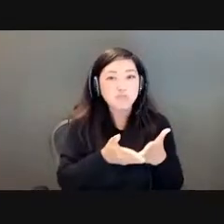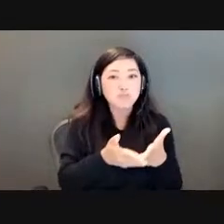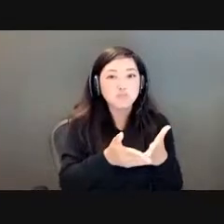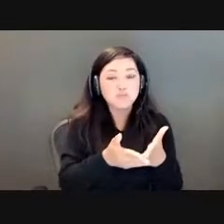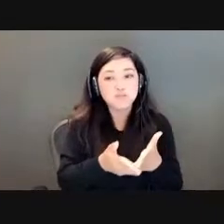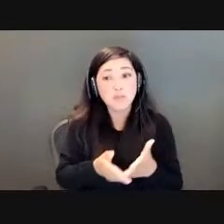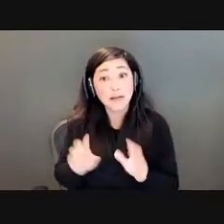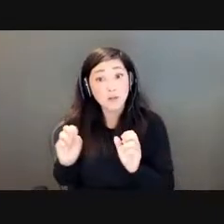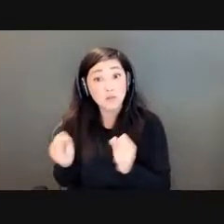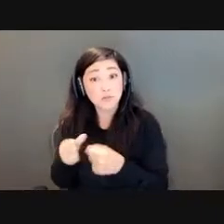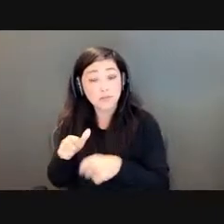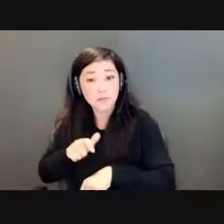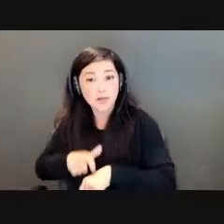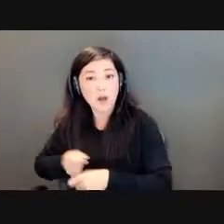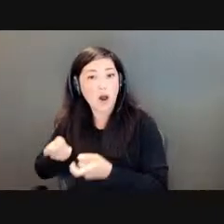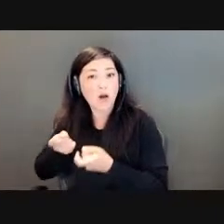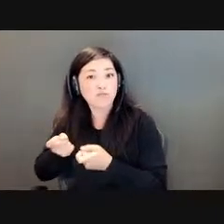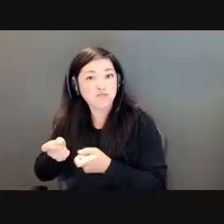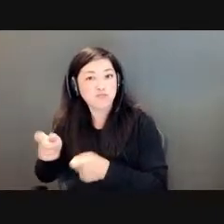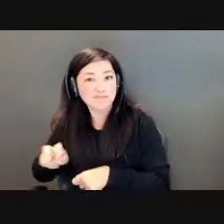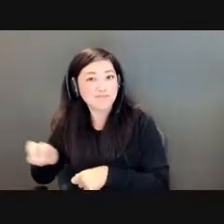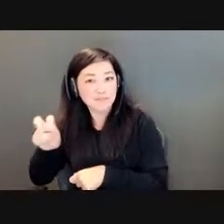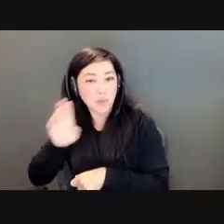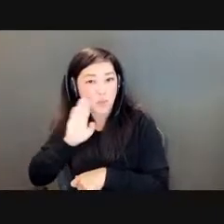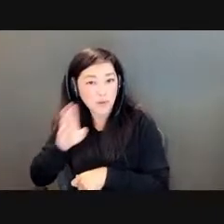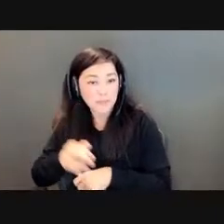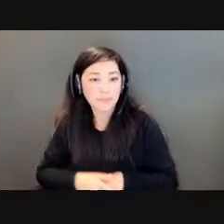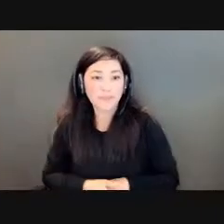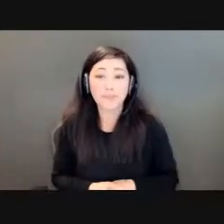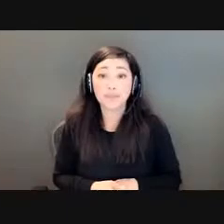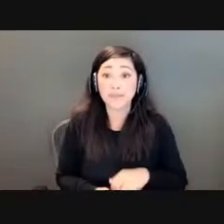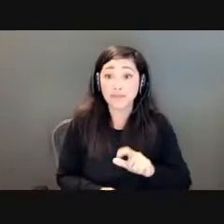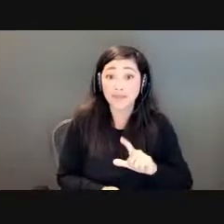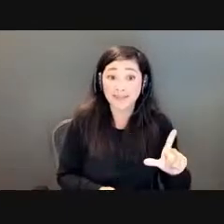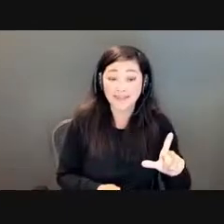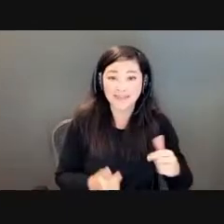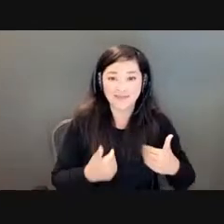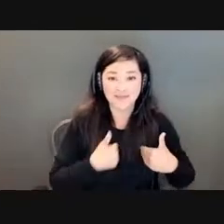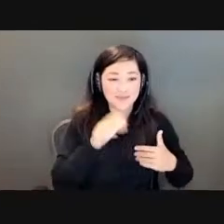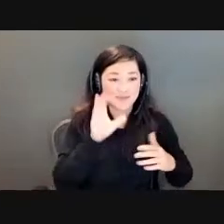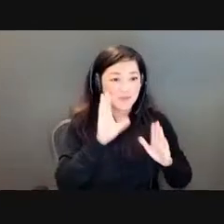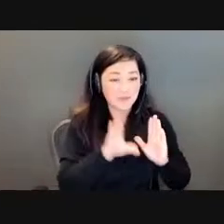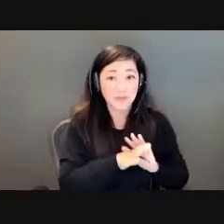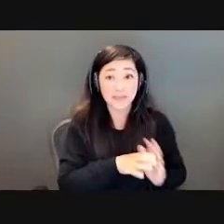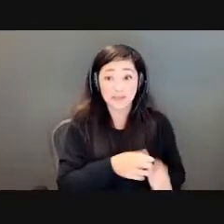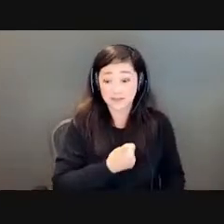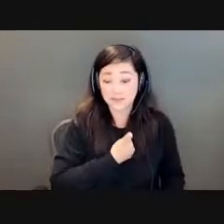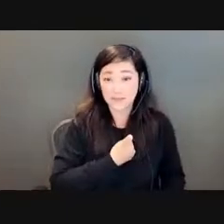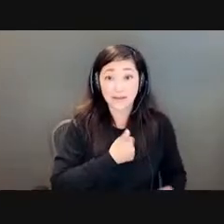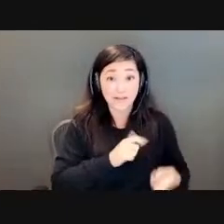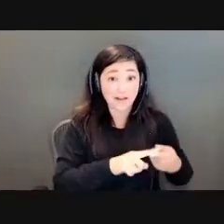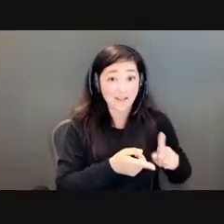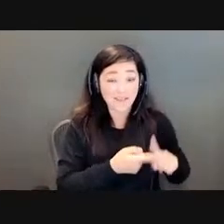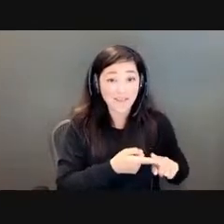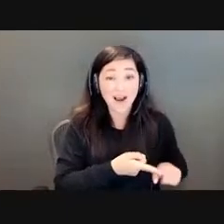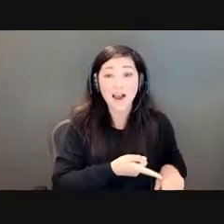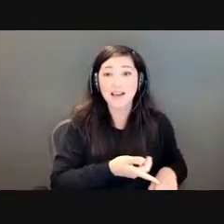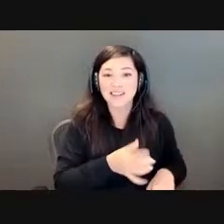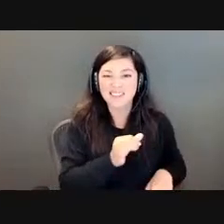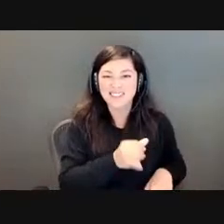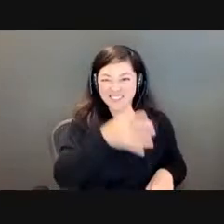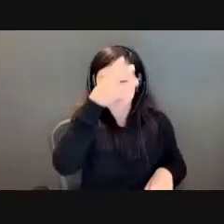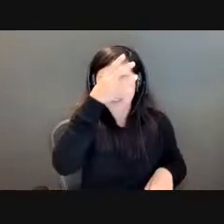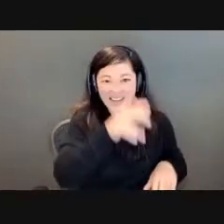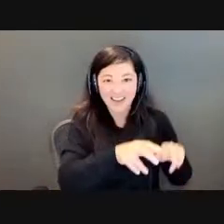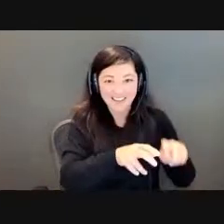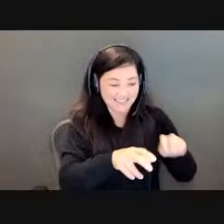the winters. So on the left-hand side, there is a picture of myself and a friend in a canoe on a lake. and my dad is in